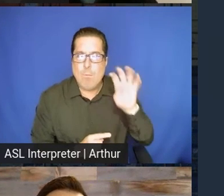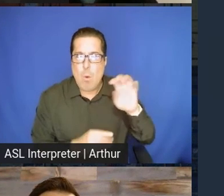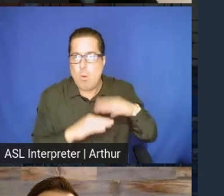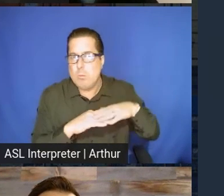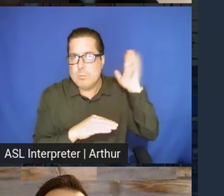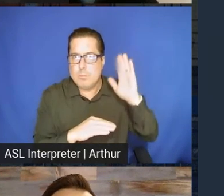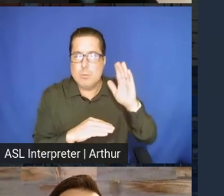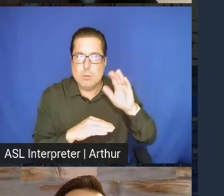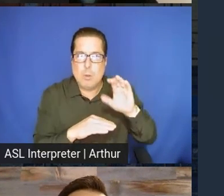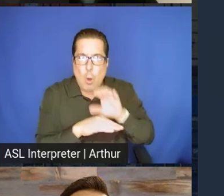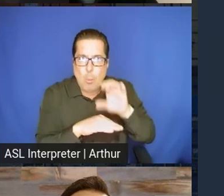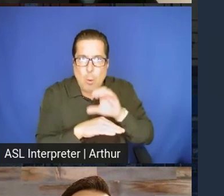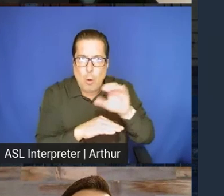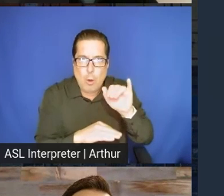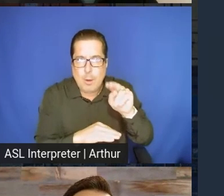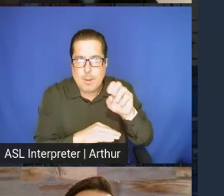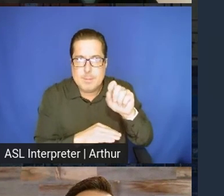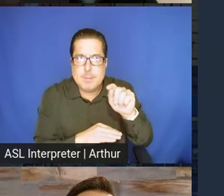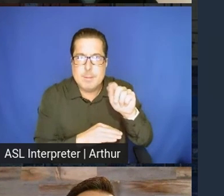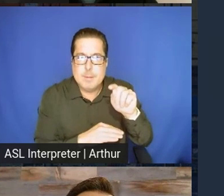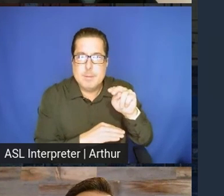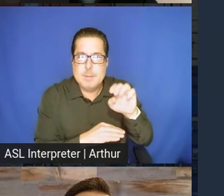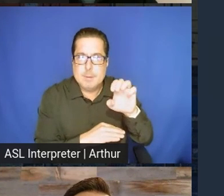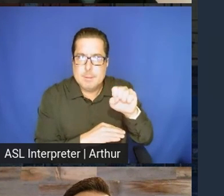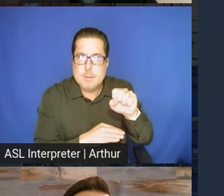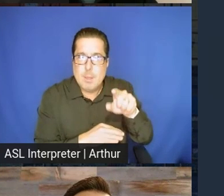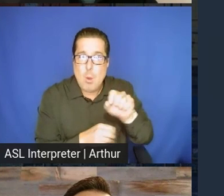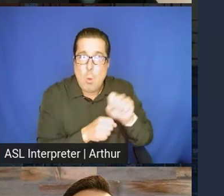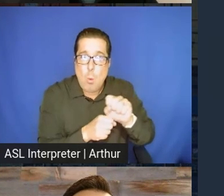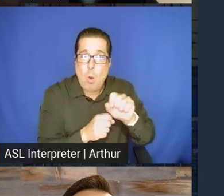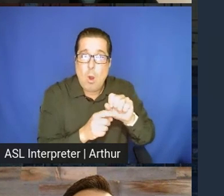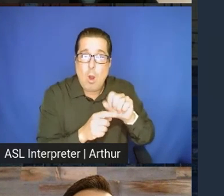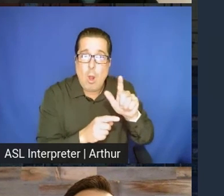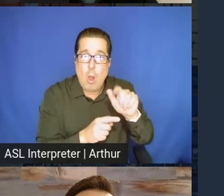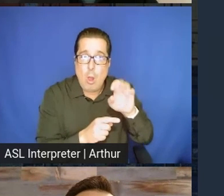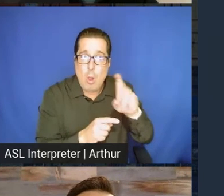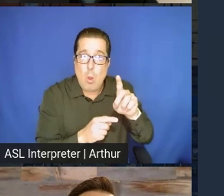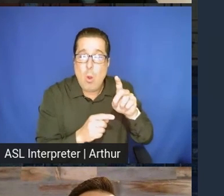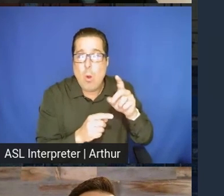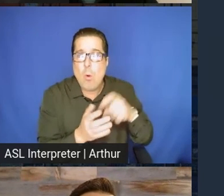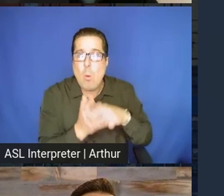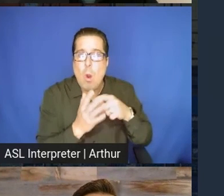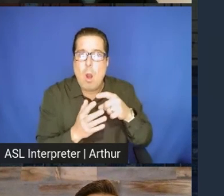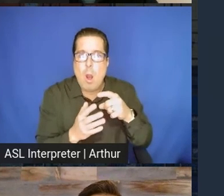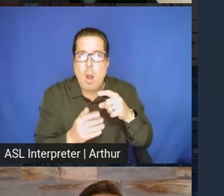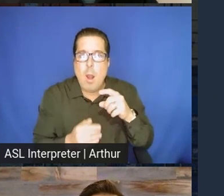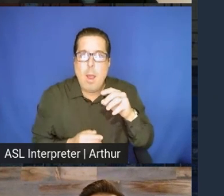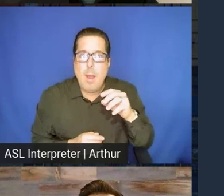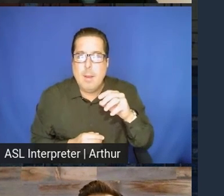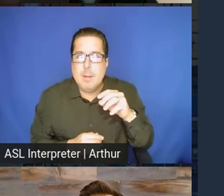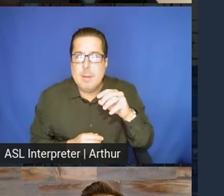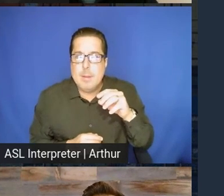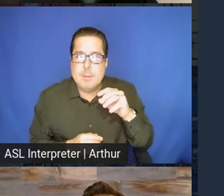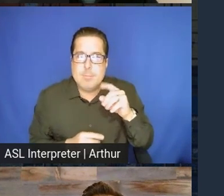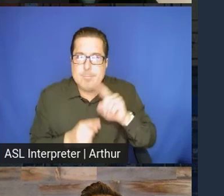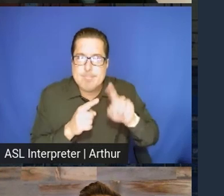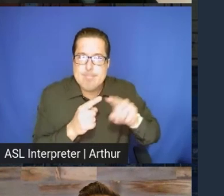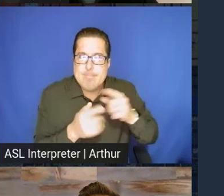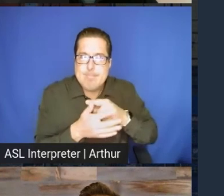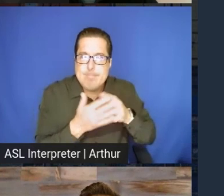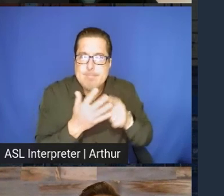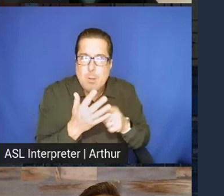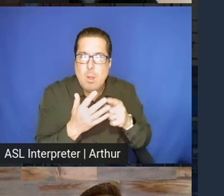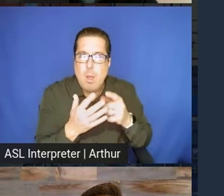your workload requires, in this case, let's say, for example, M5 large, M5 2x large, or M5 4x large, you can define